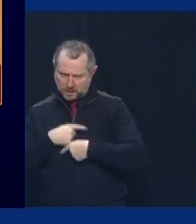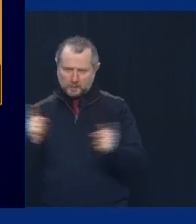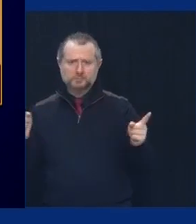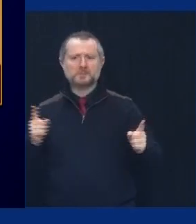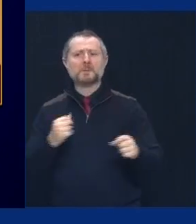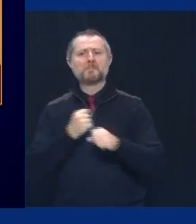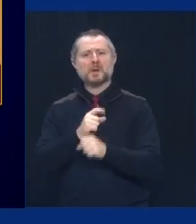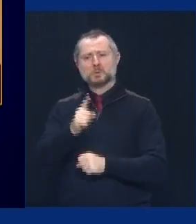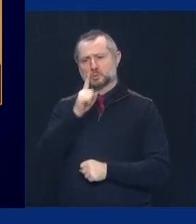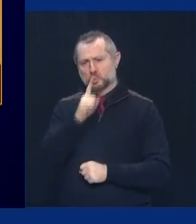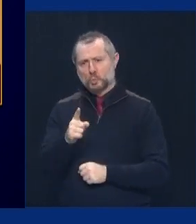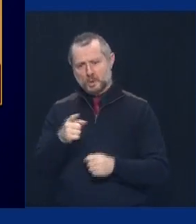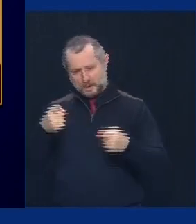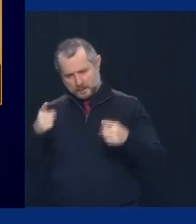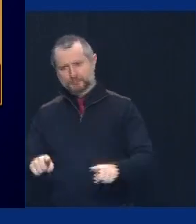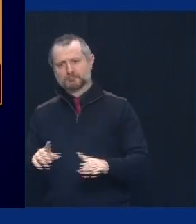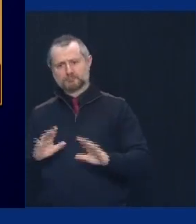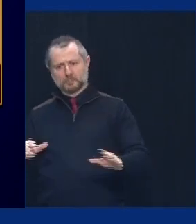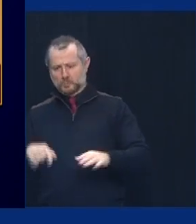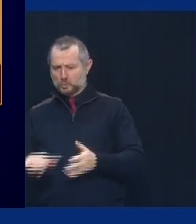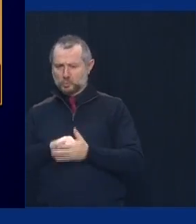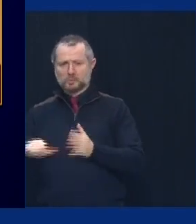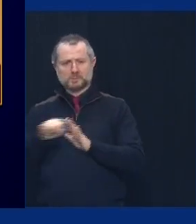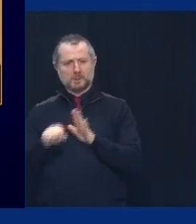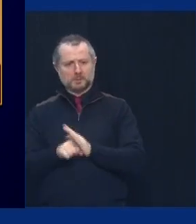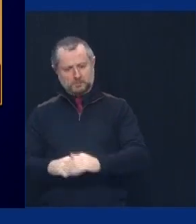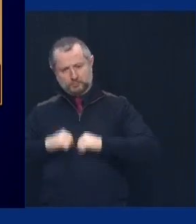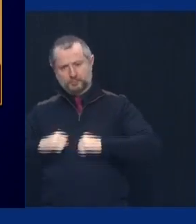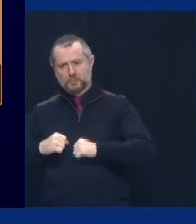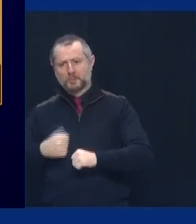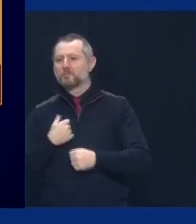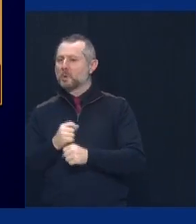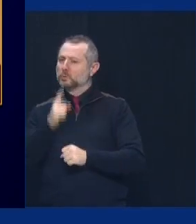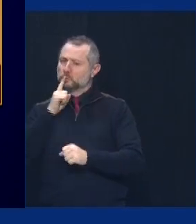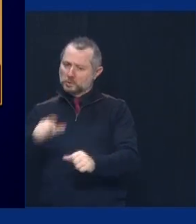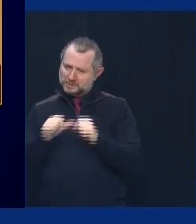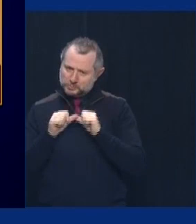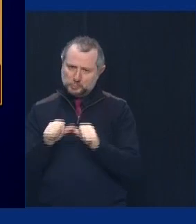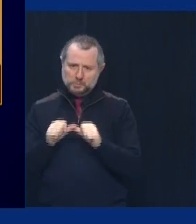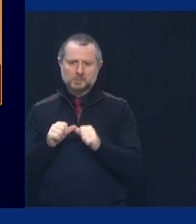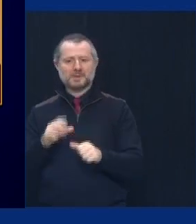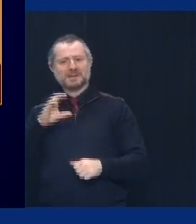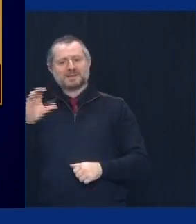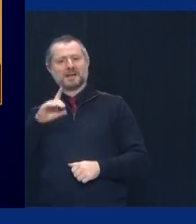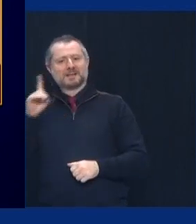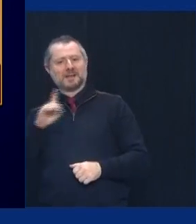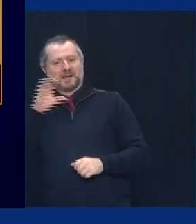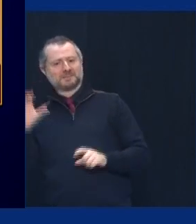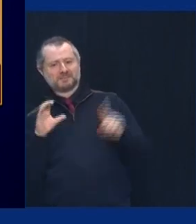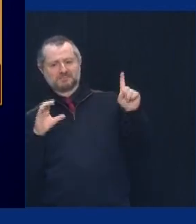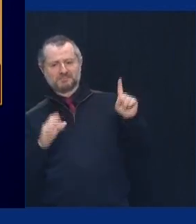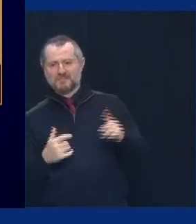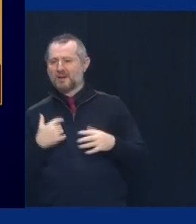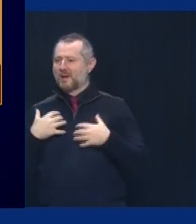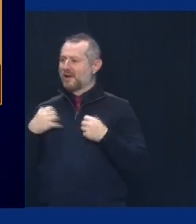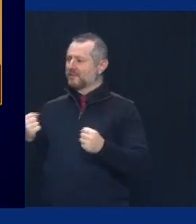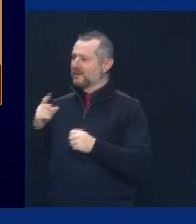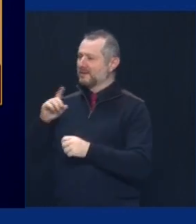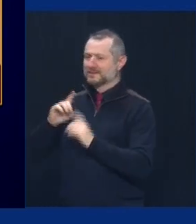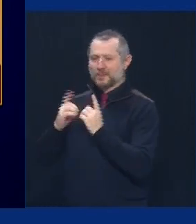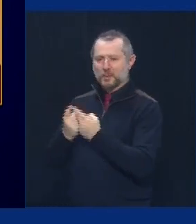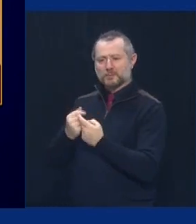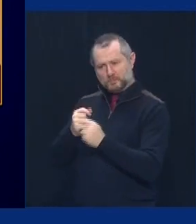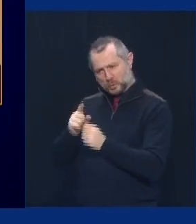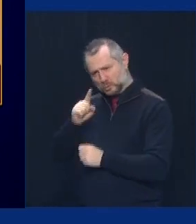this result here in New York, but we must continue to work with the CDC and the health department to ensure that every